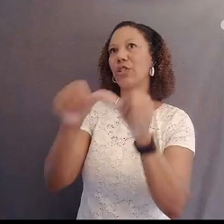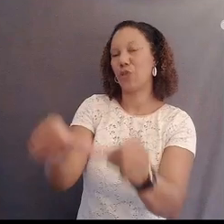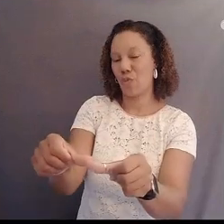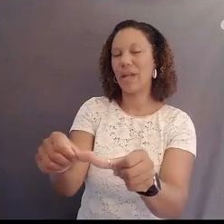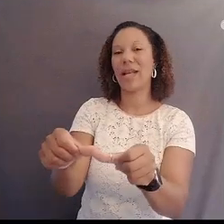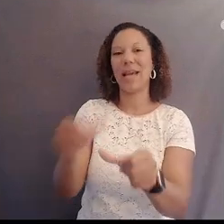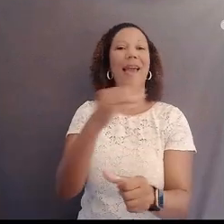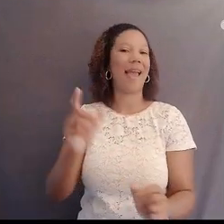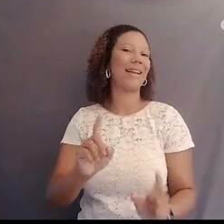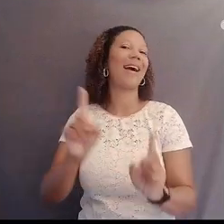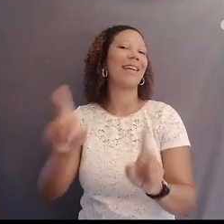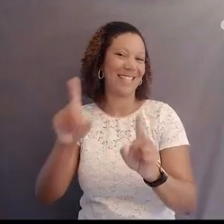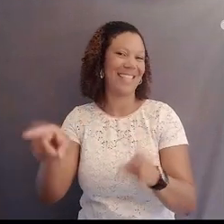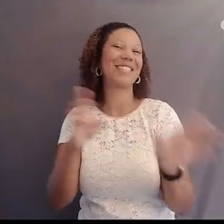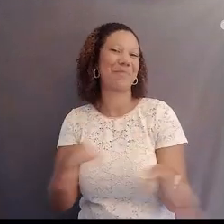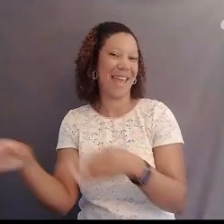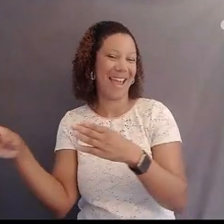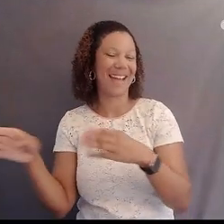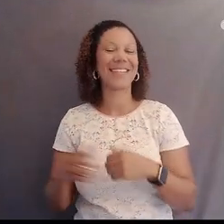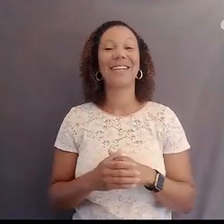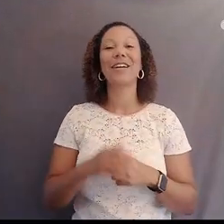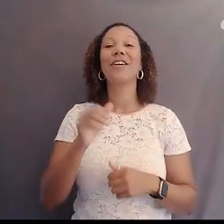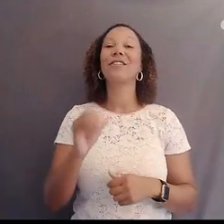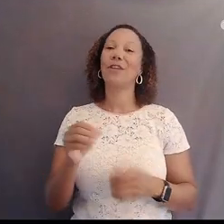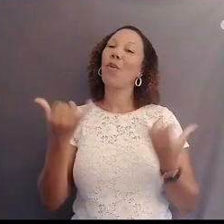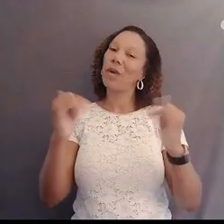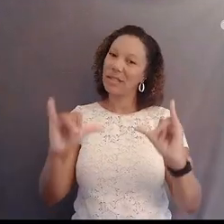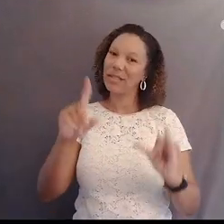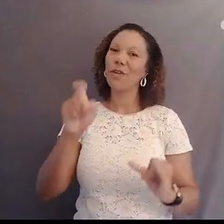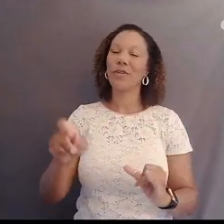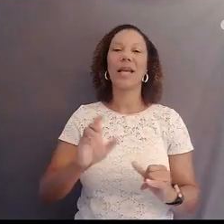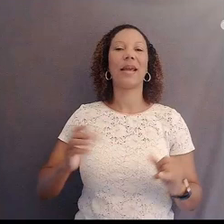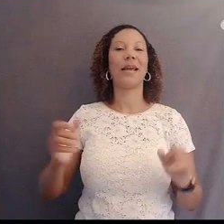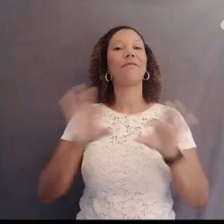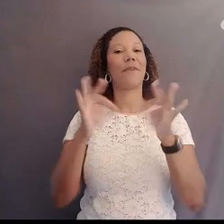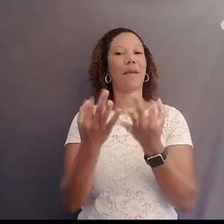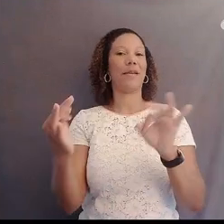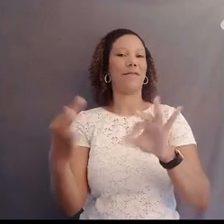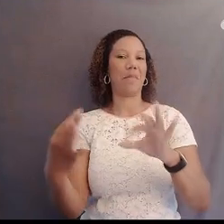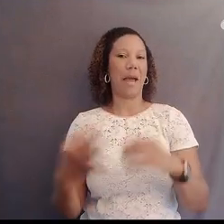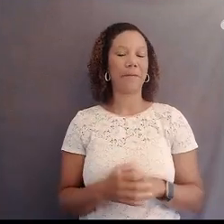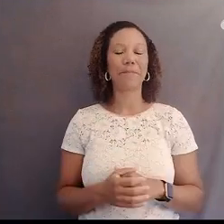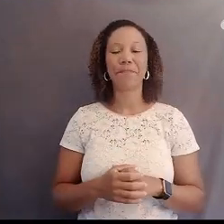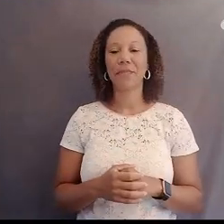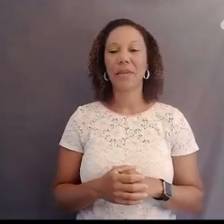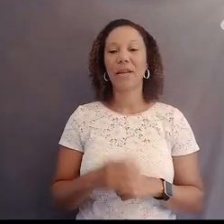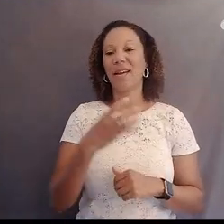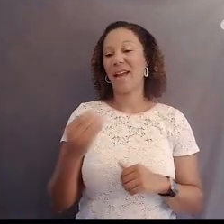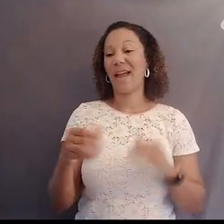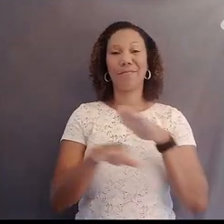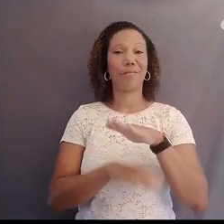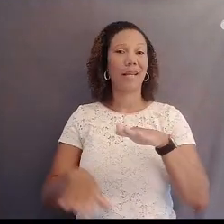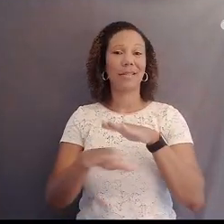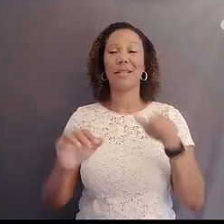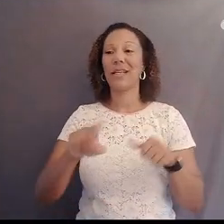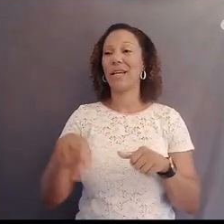Continuity and Attendance Plan. And so we still need to get family feedback. And basically it just